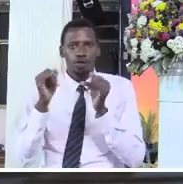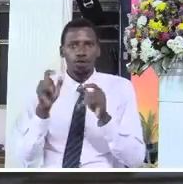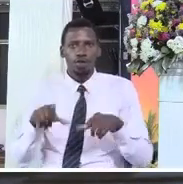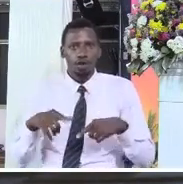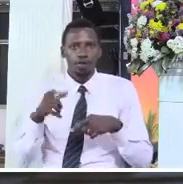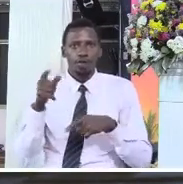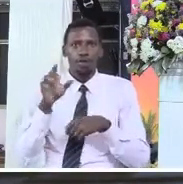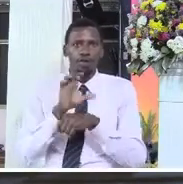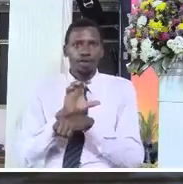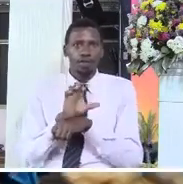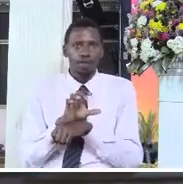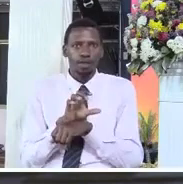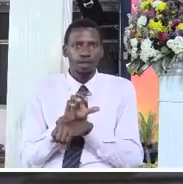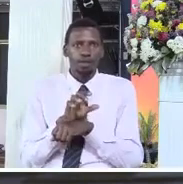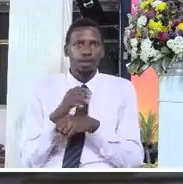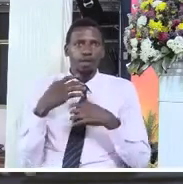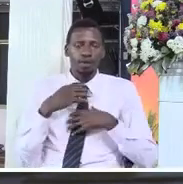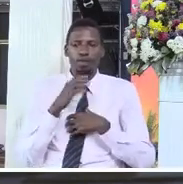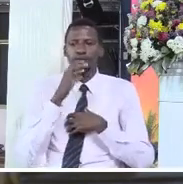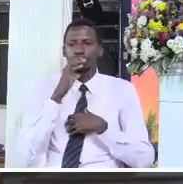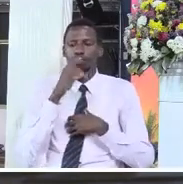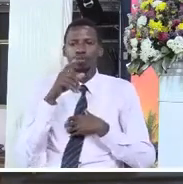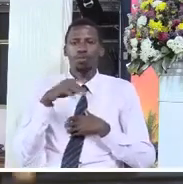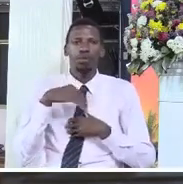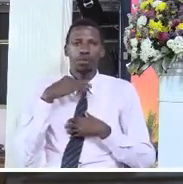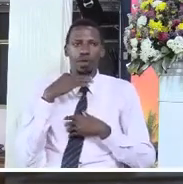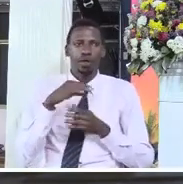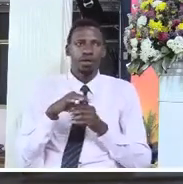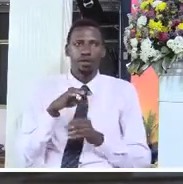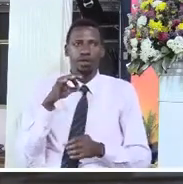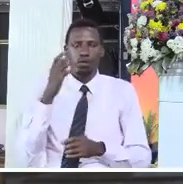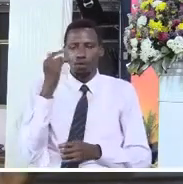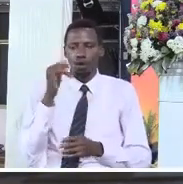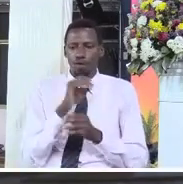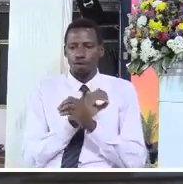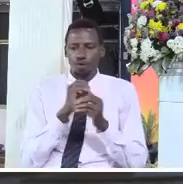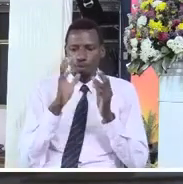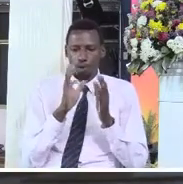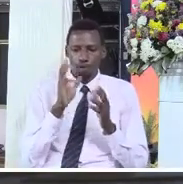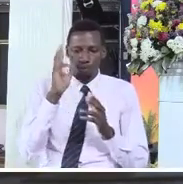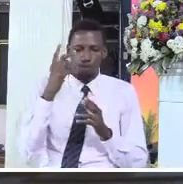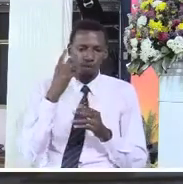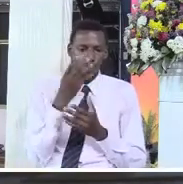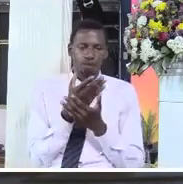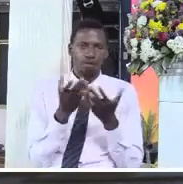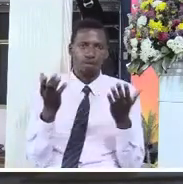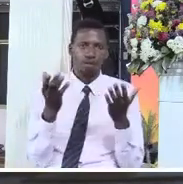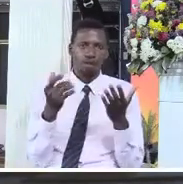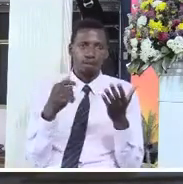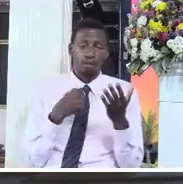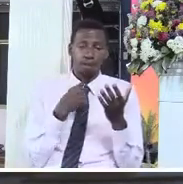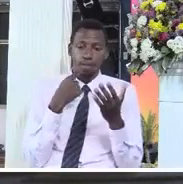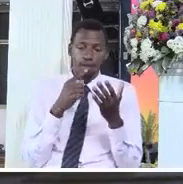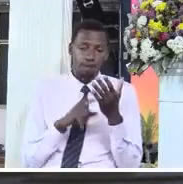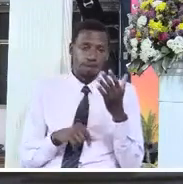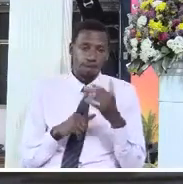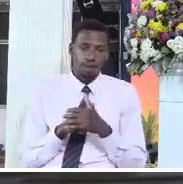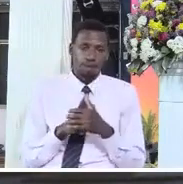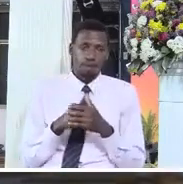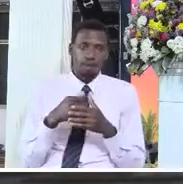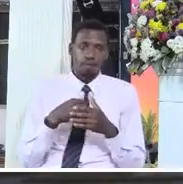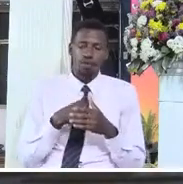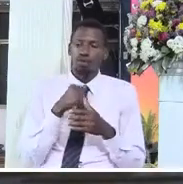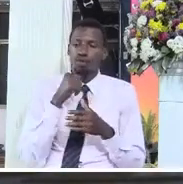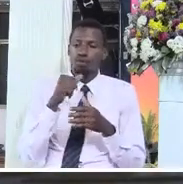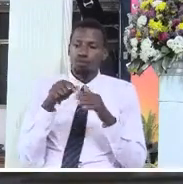many, you will die spiritually because no one will see you. I told my friend, for my case, me, I am not going to those